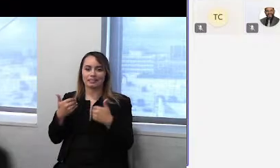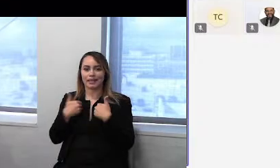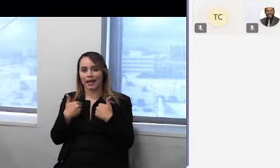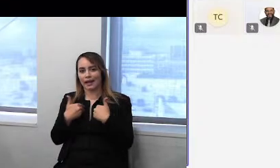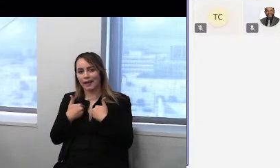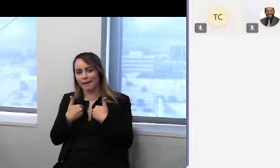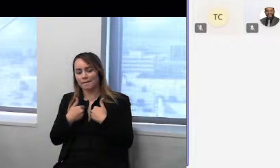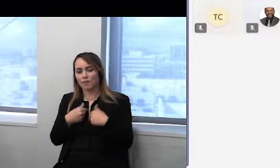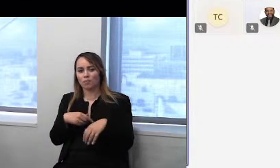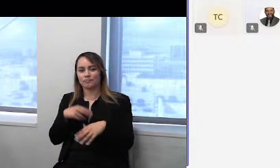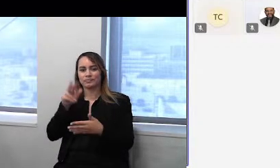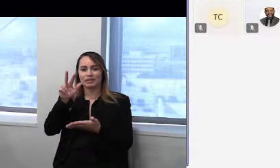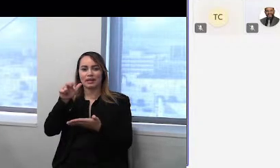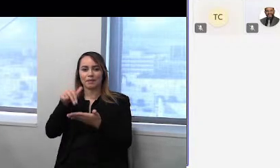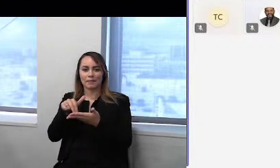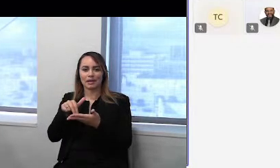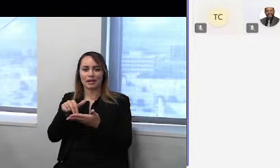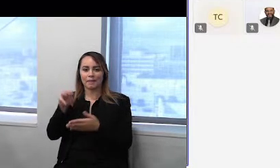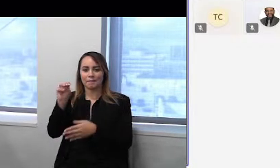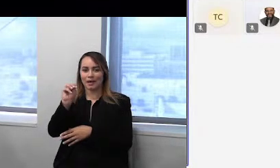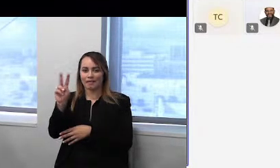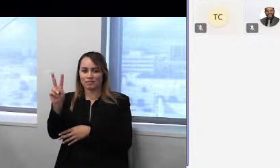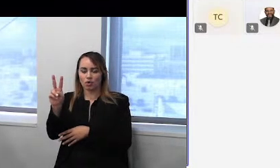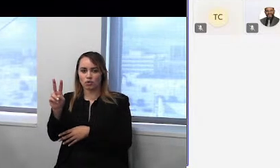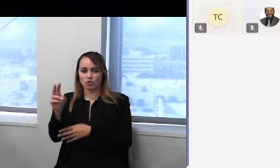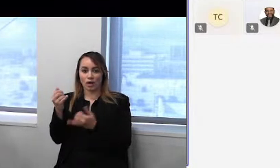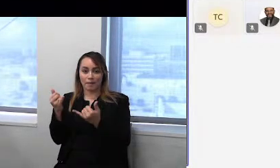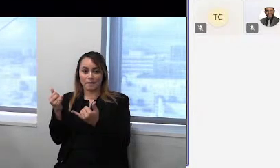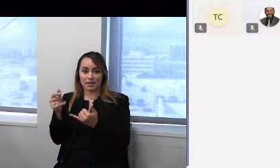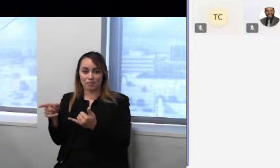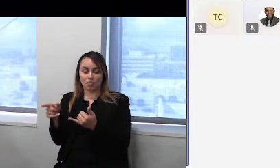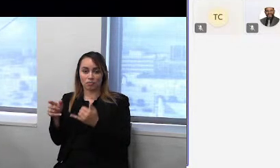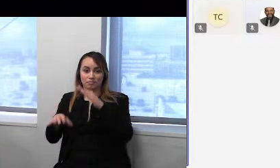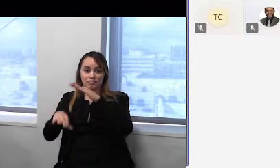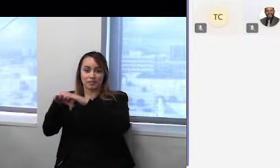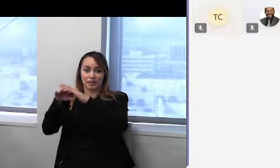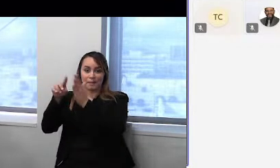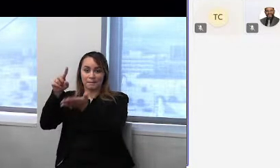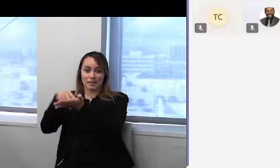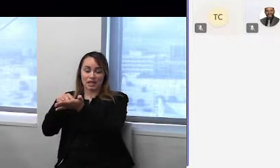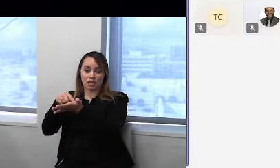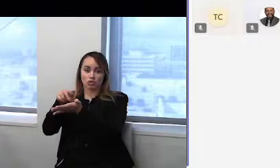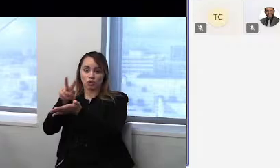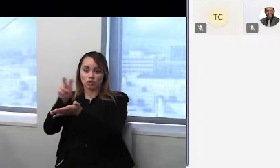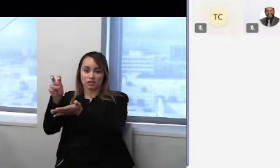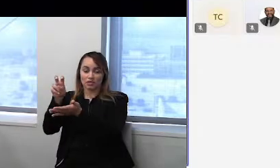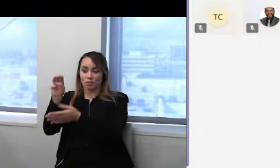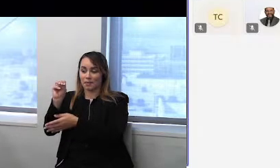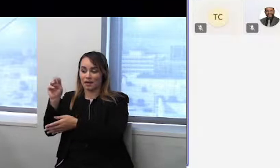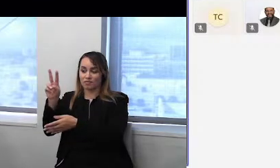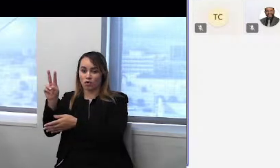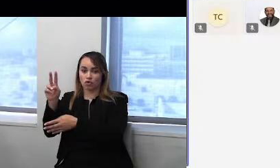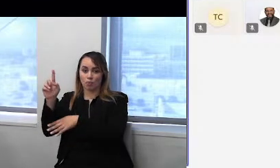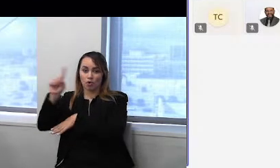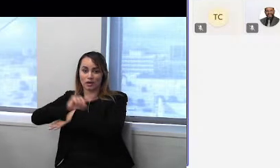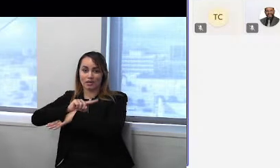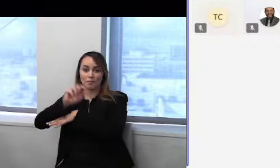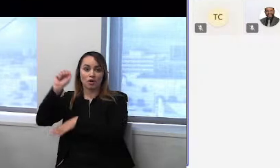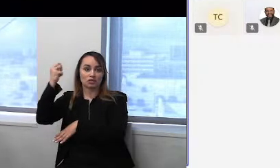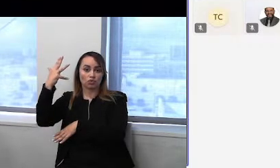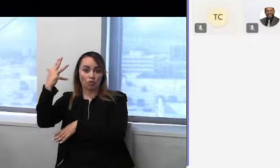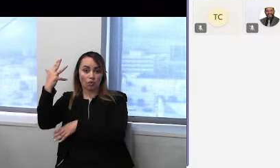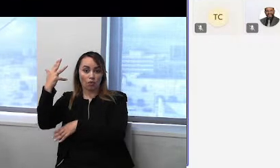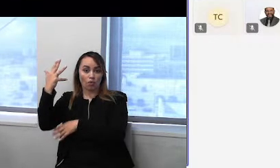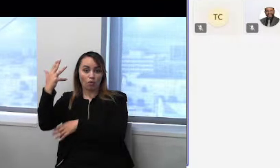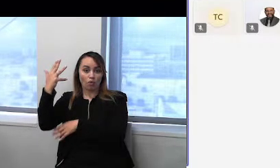right now around 1,200 megawatts when is during the day due to the solar, that the dynamic ramping of the system could